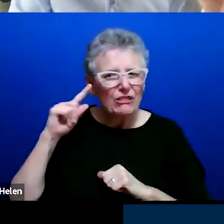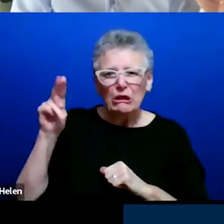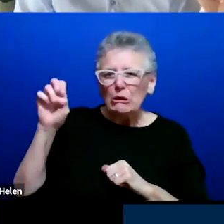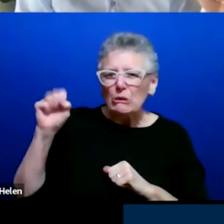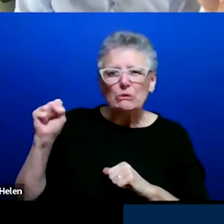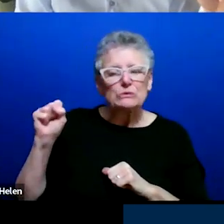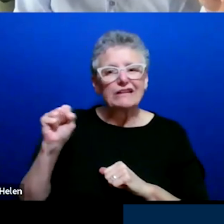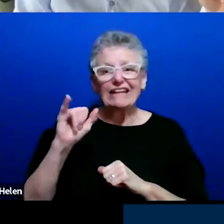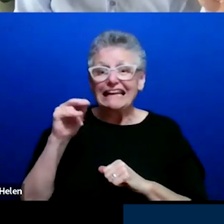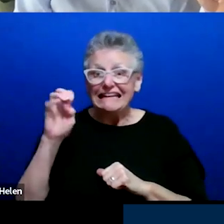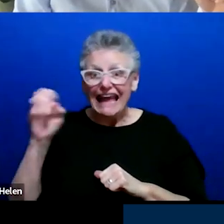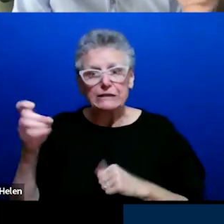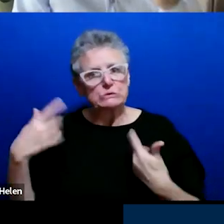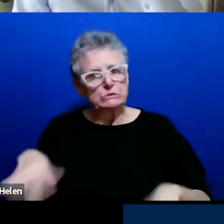deal.